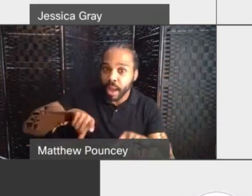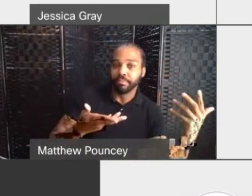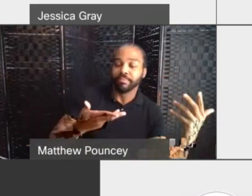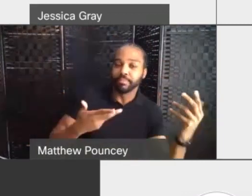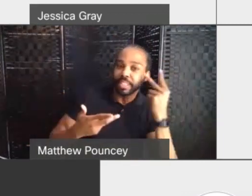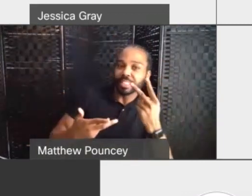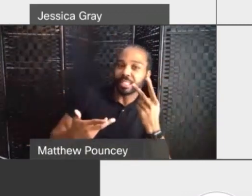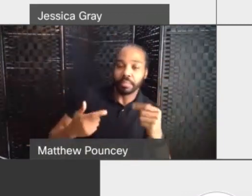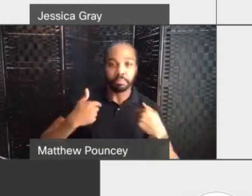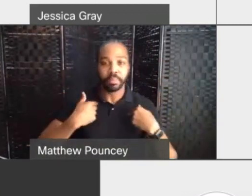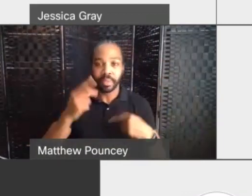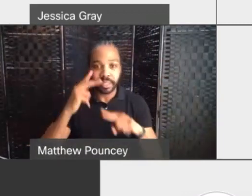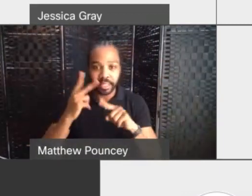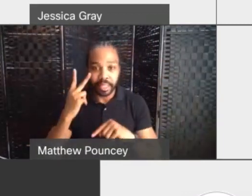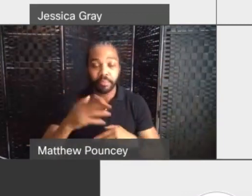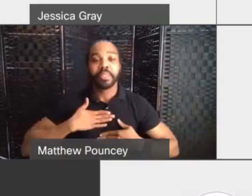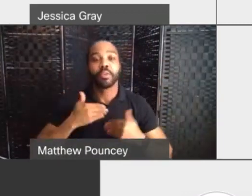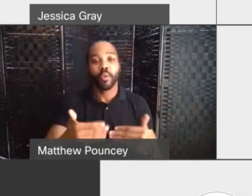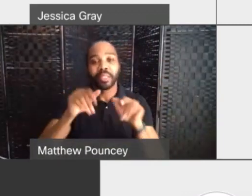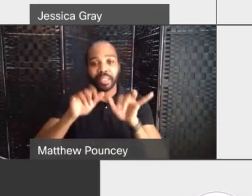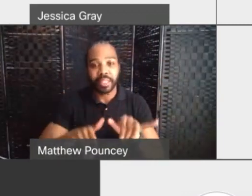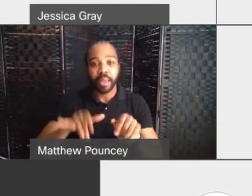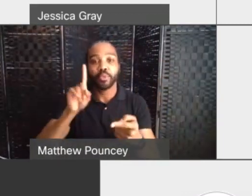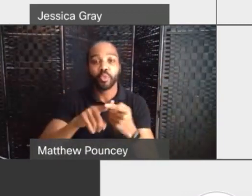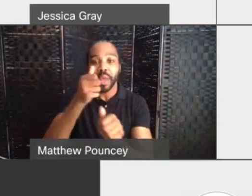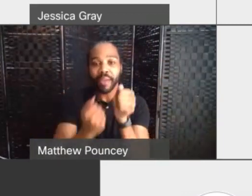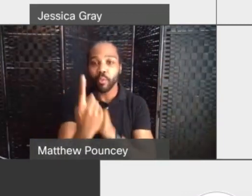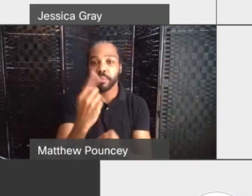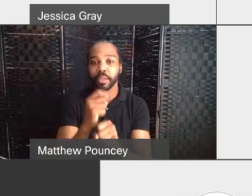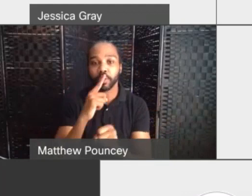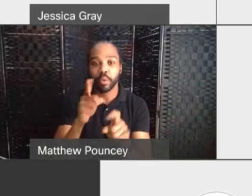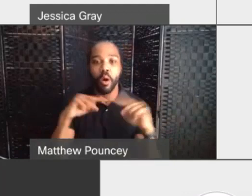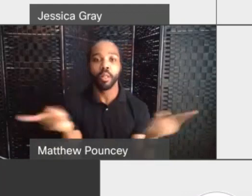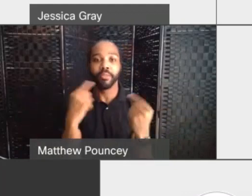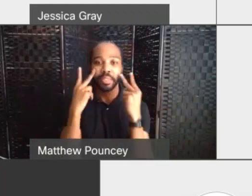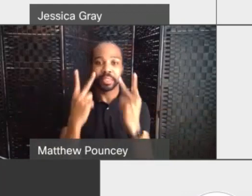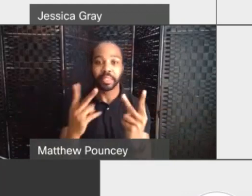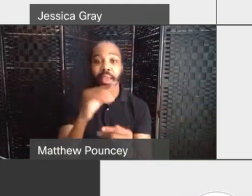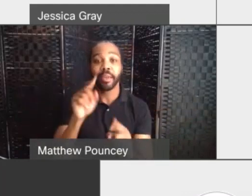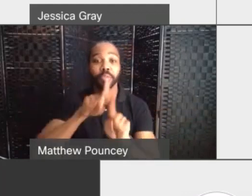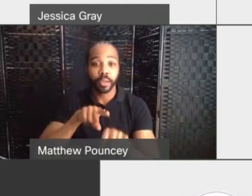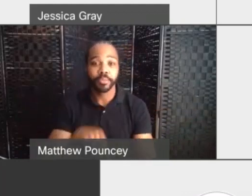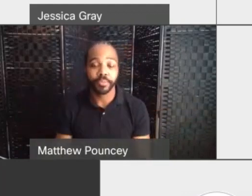seeing it. So please type your question to everyone so that we can see it and respond to it.